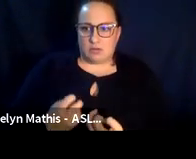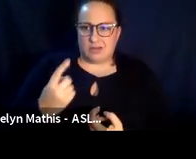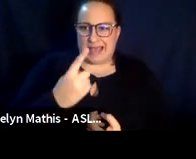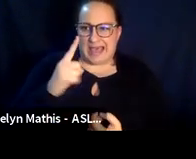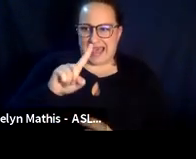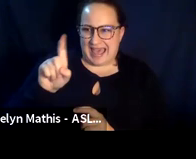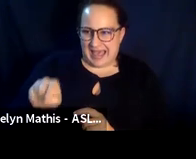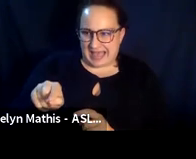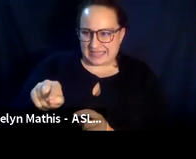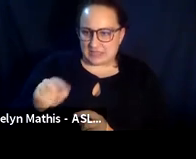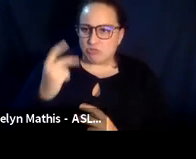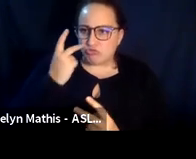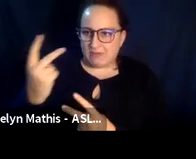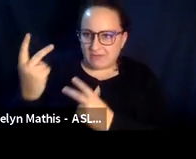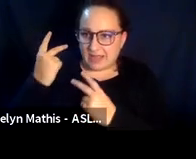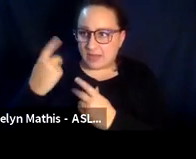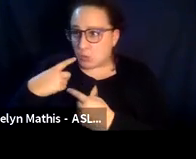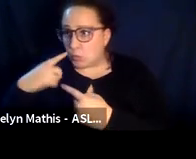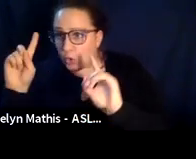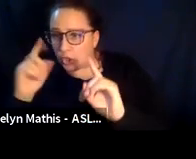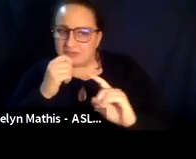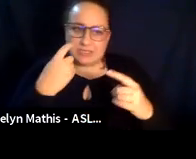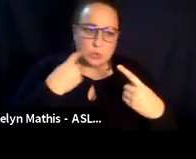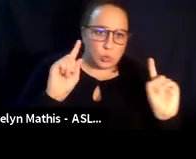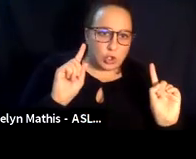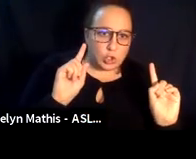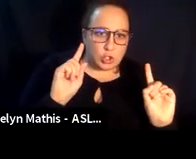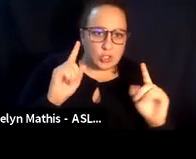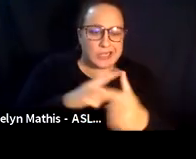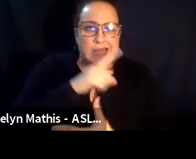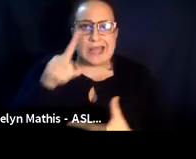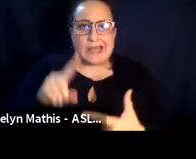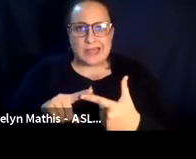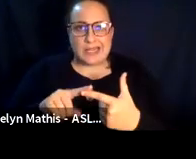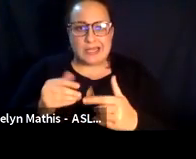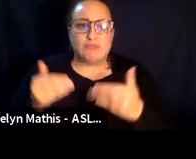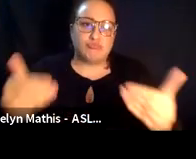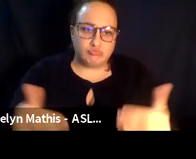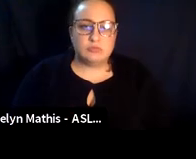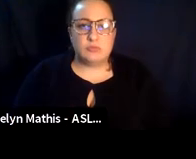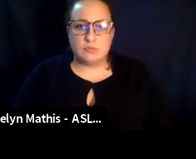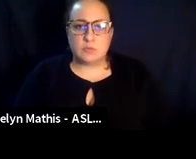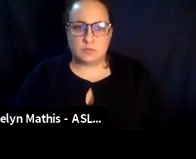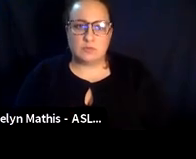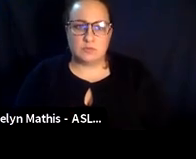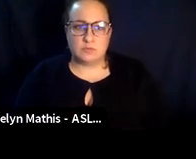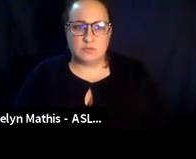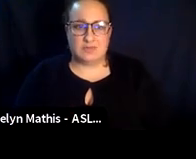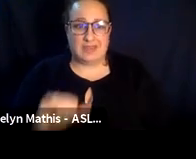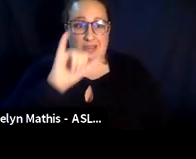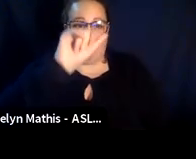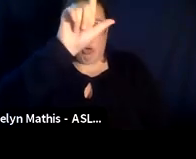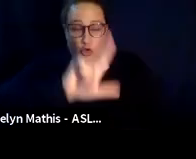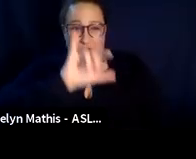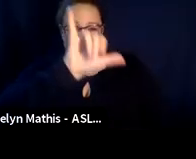and reflect on what worked and what didn't, and then take the next course of action. This is all what's needed in when